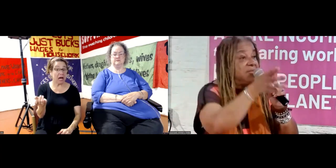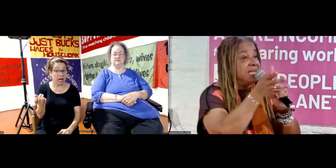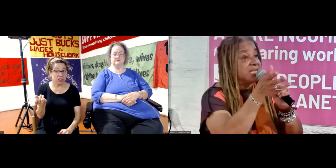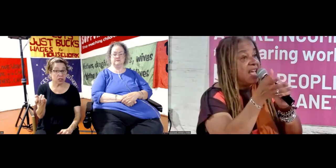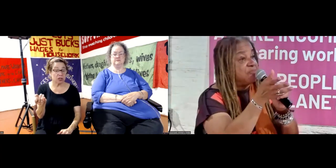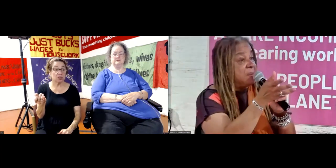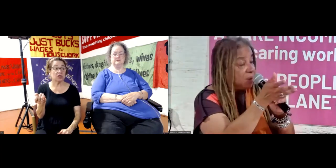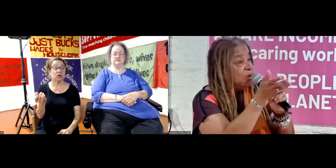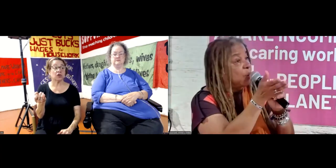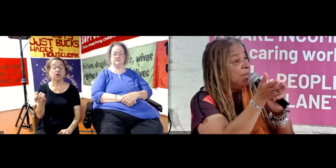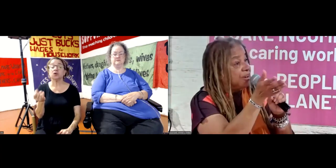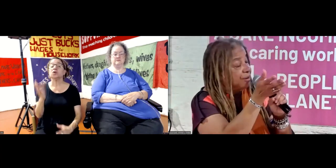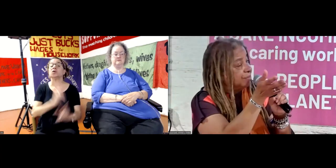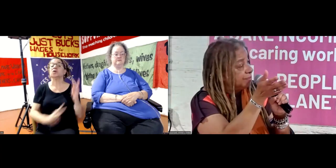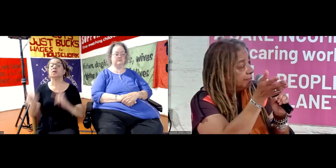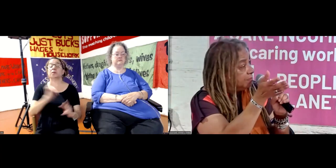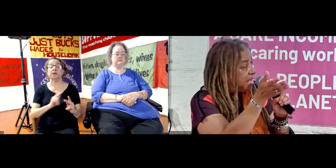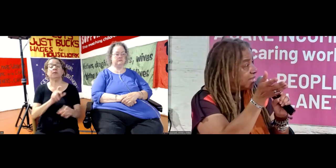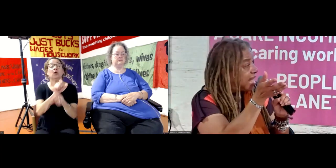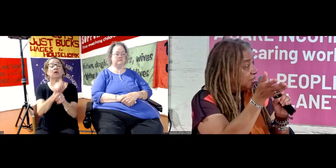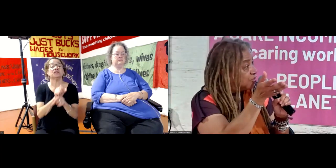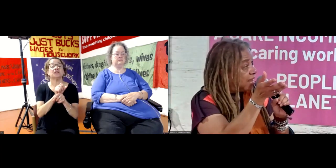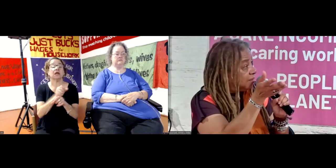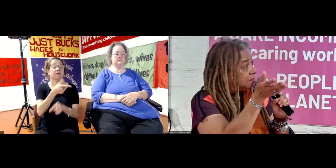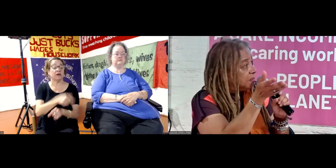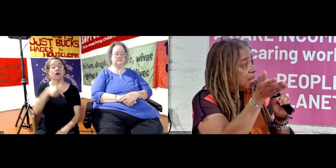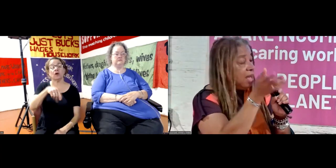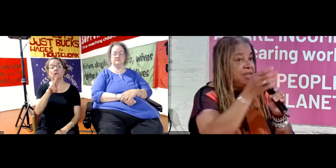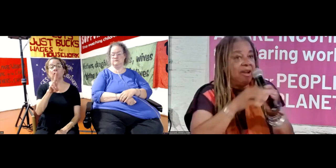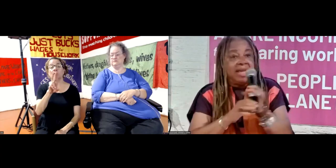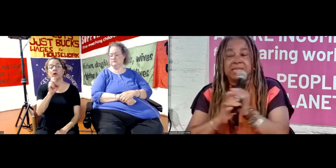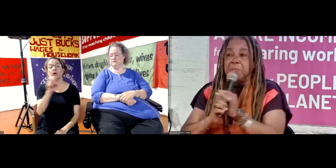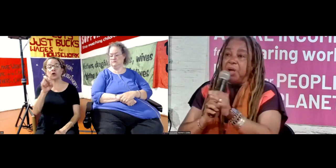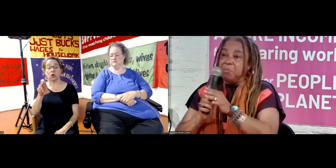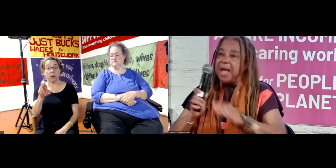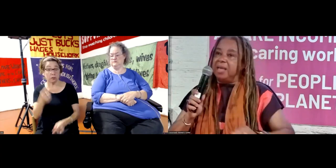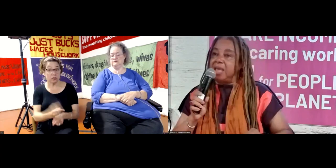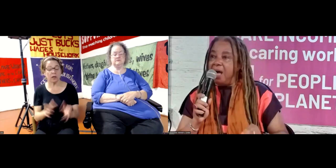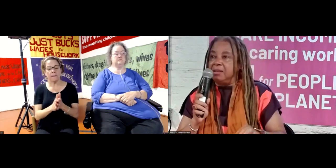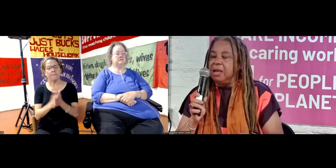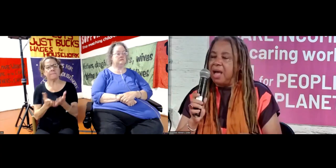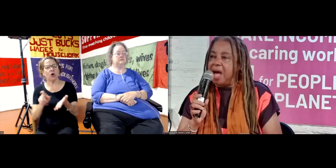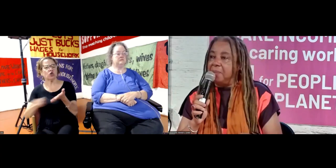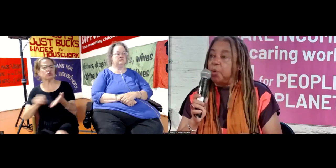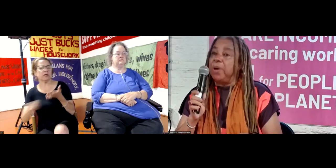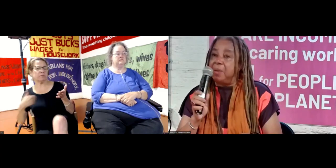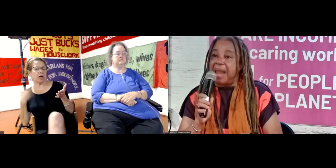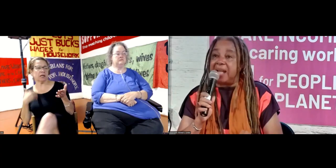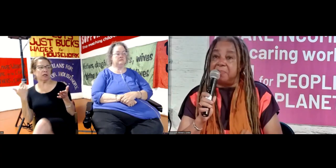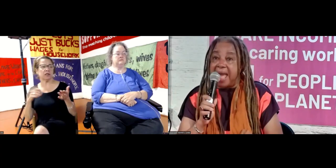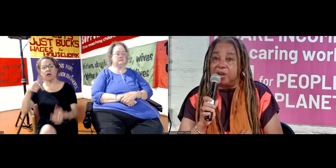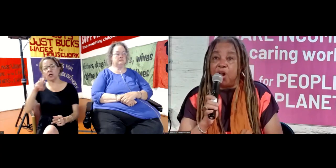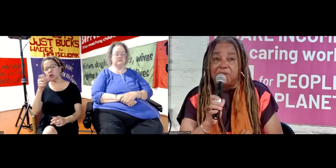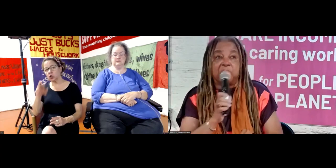some of the enslaved people were queer. Makes sense, right? There is a book by a young queer